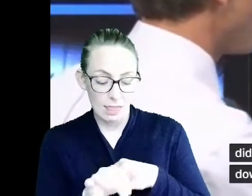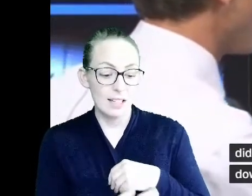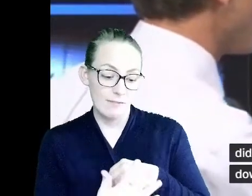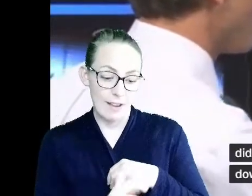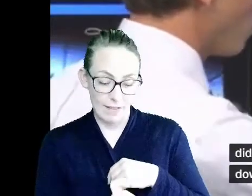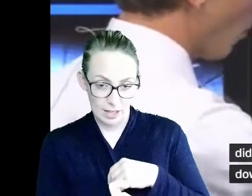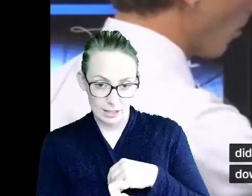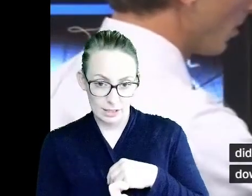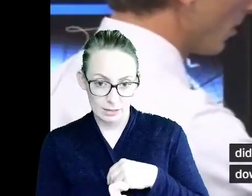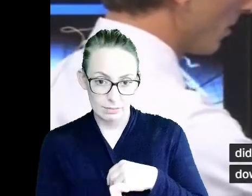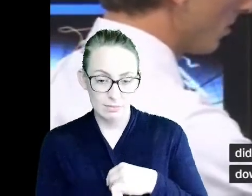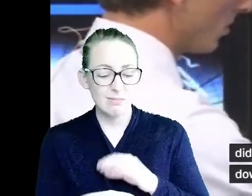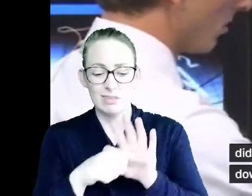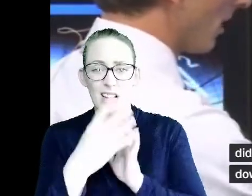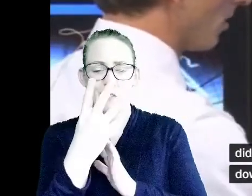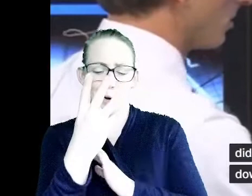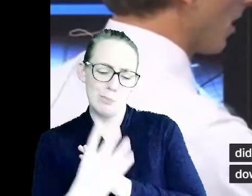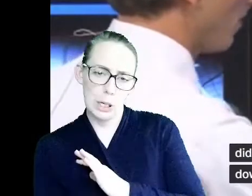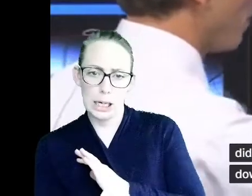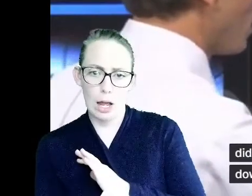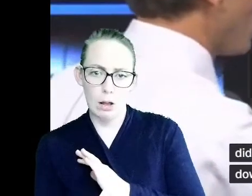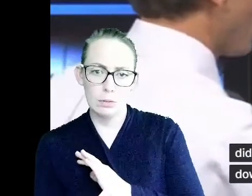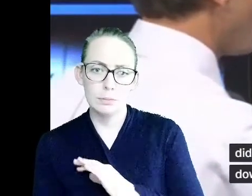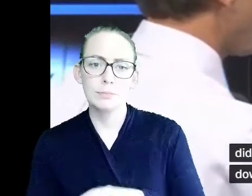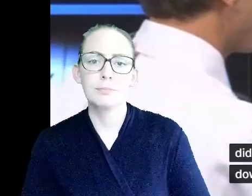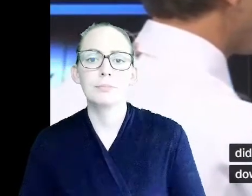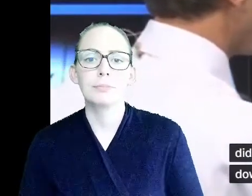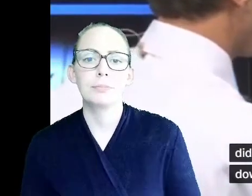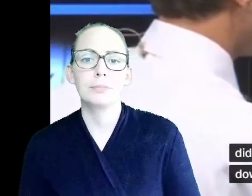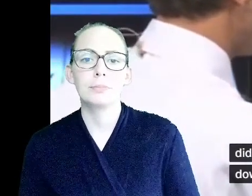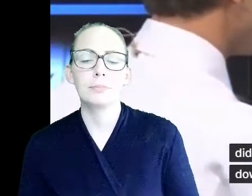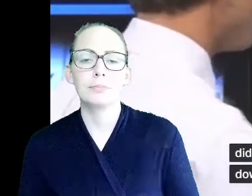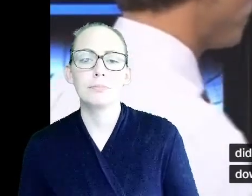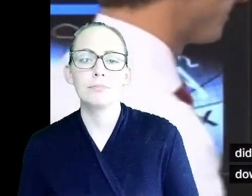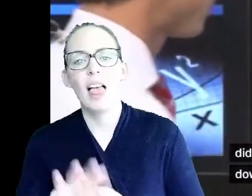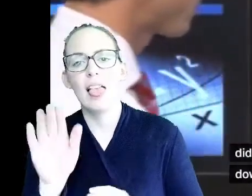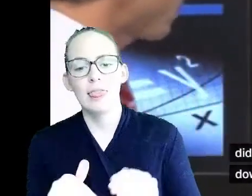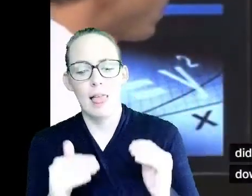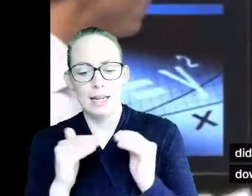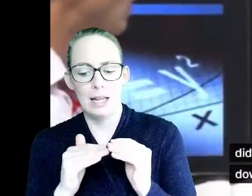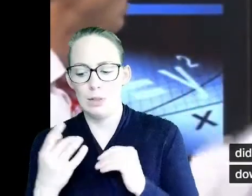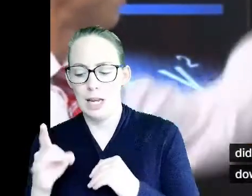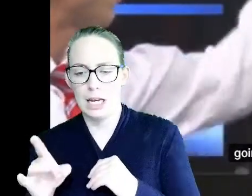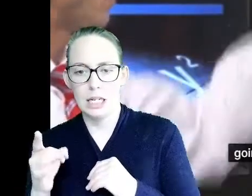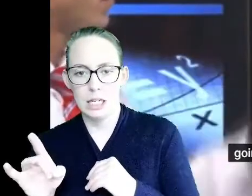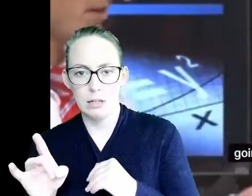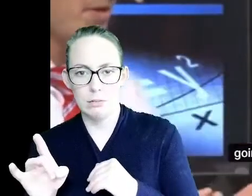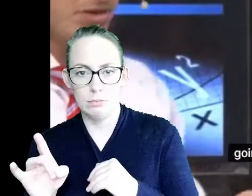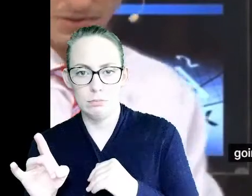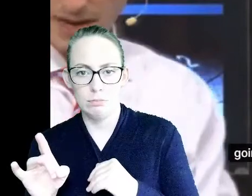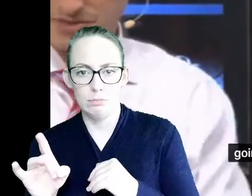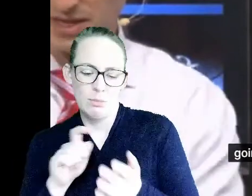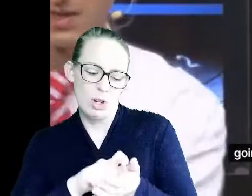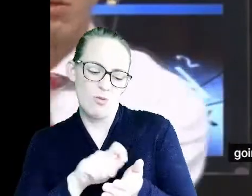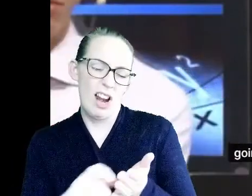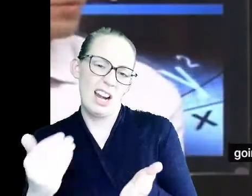do anything with the 4, so that goes down. And then that should equal 18. I'm going to rewrite this up here